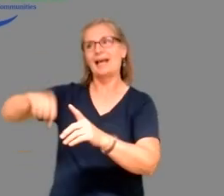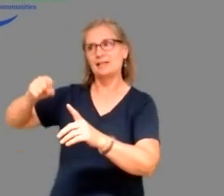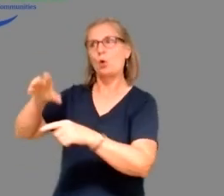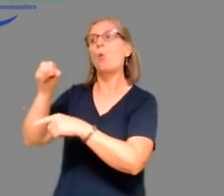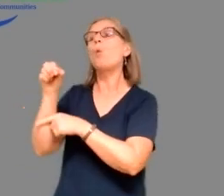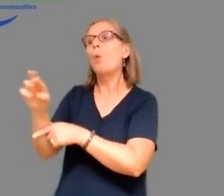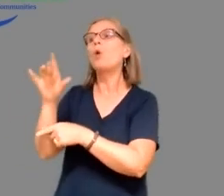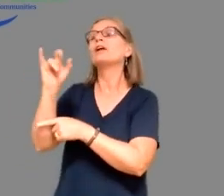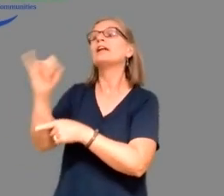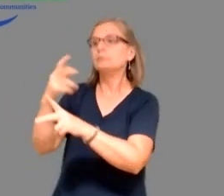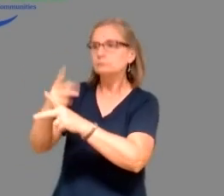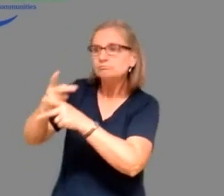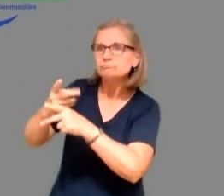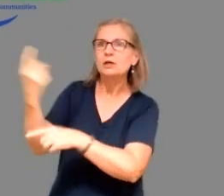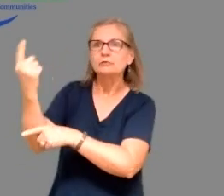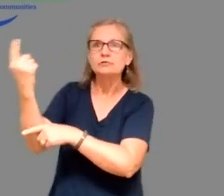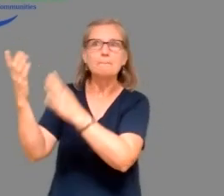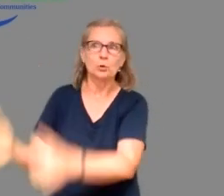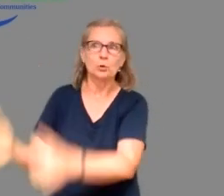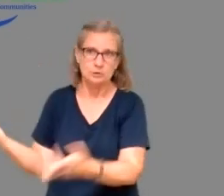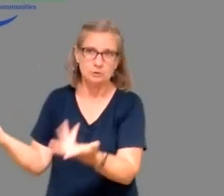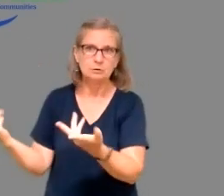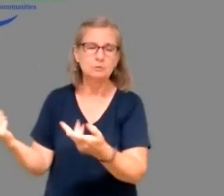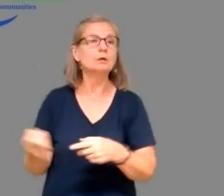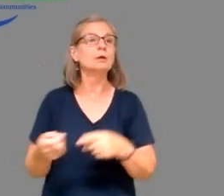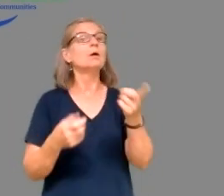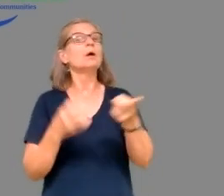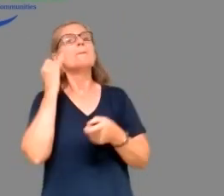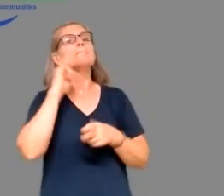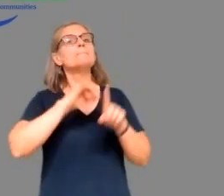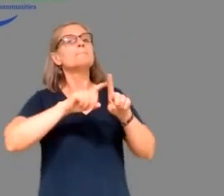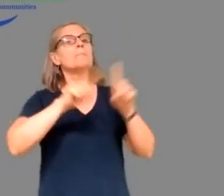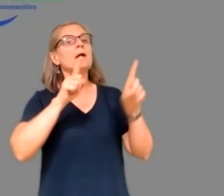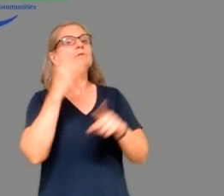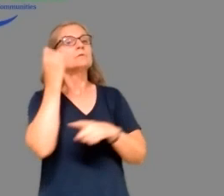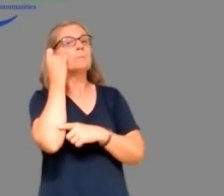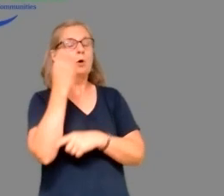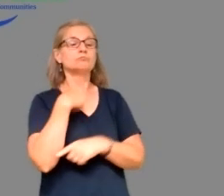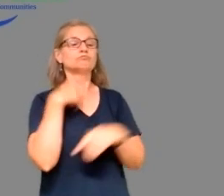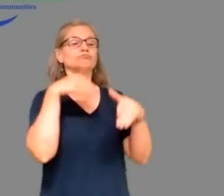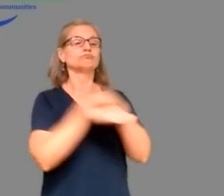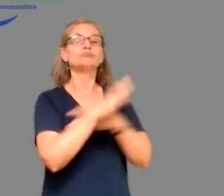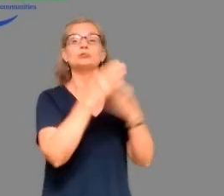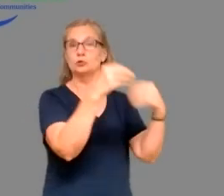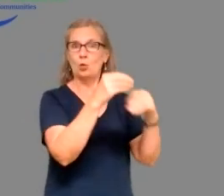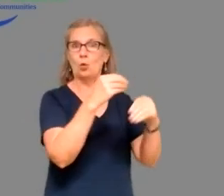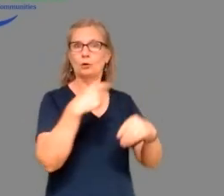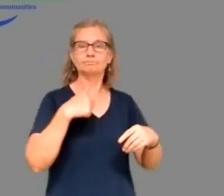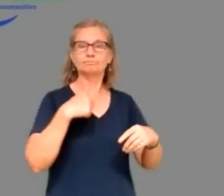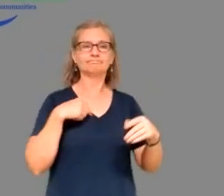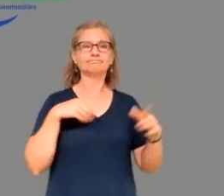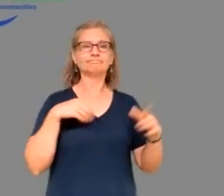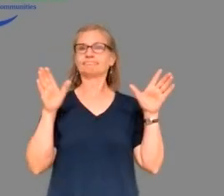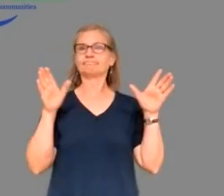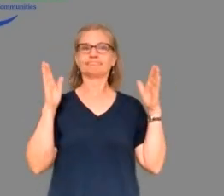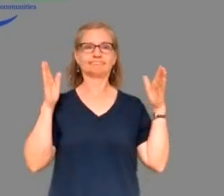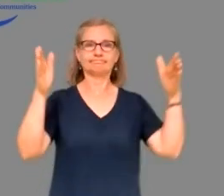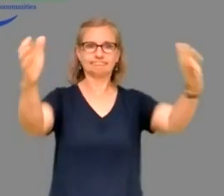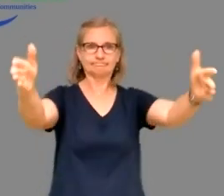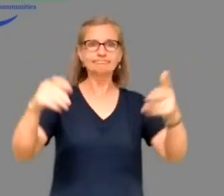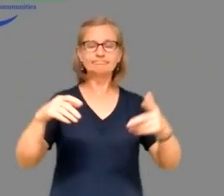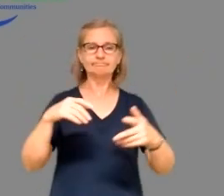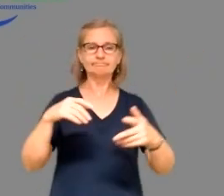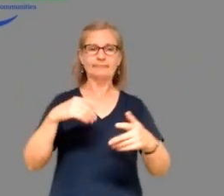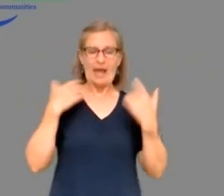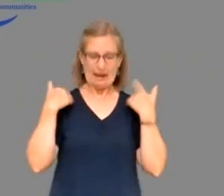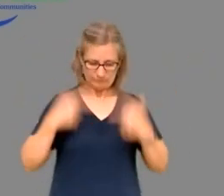because I know that you can go to the store, right, and say you're trying to walk down the cereal aisle and someone has apparently misread the direction of the